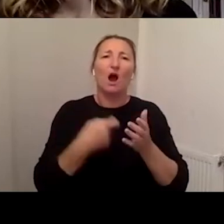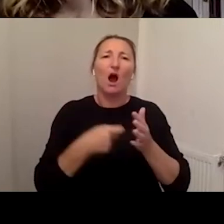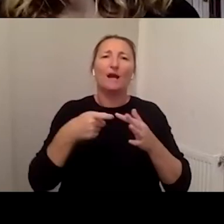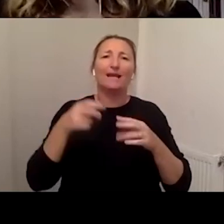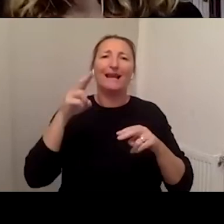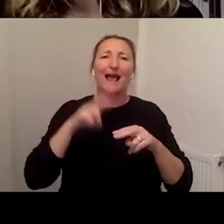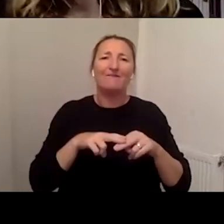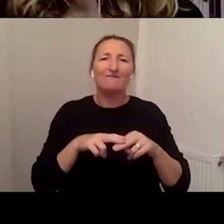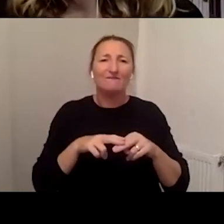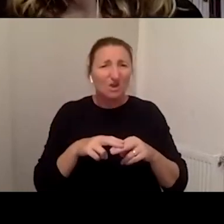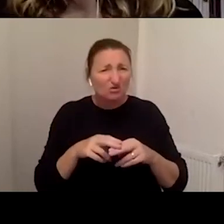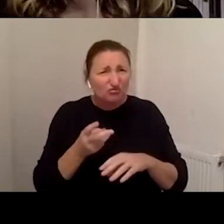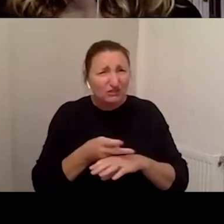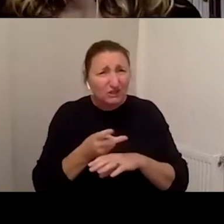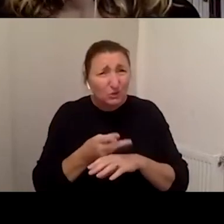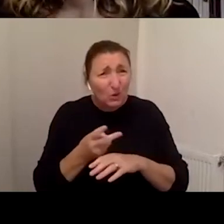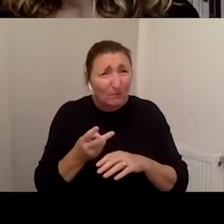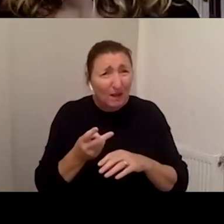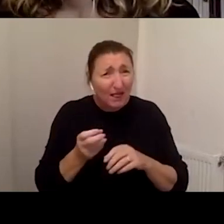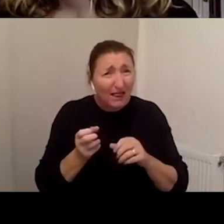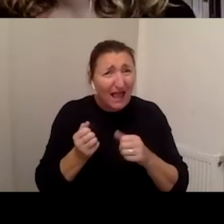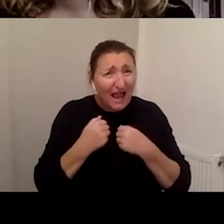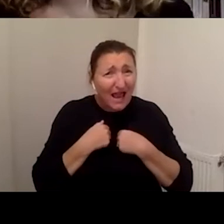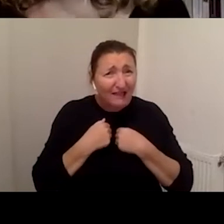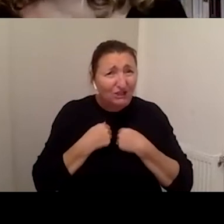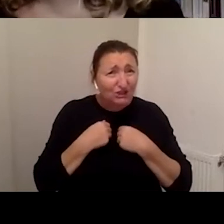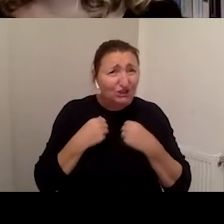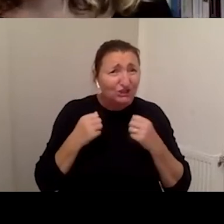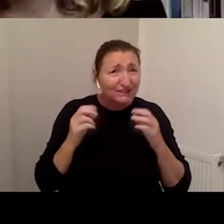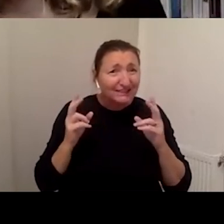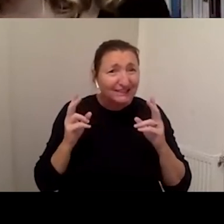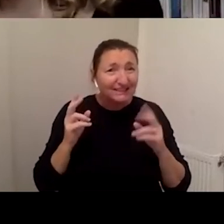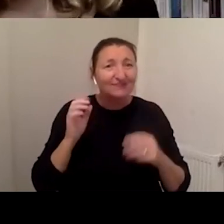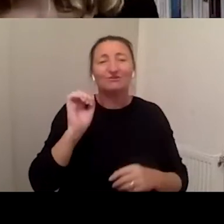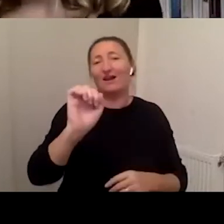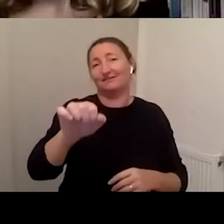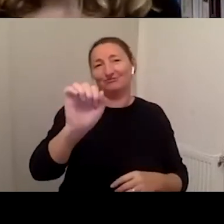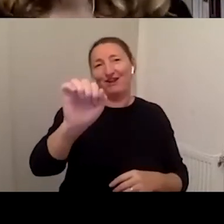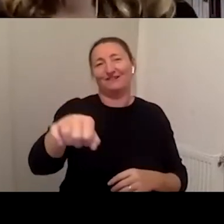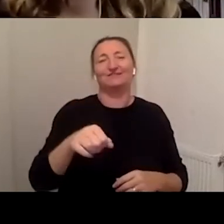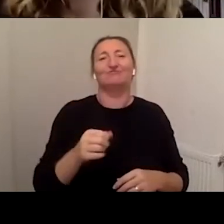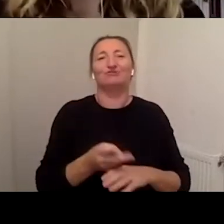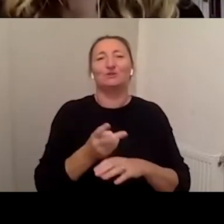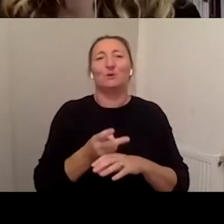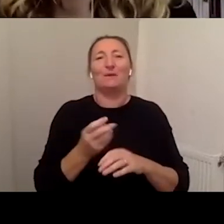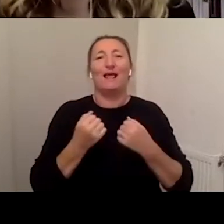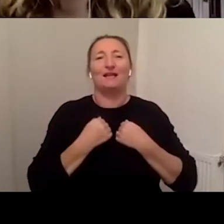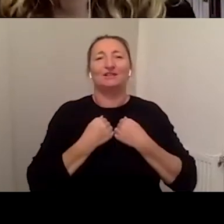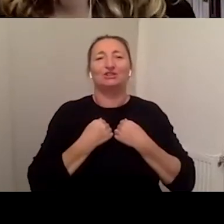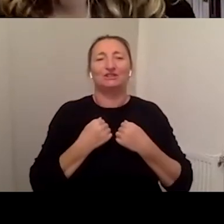I'm guessing renewable energy systems or something. Interesting, yeah, on the ball. That's well done. Yeah. And